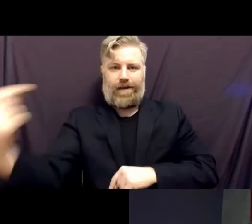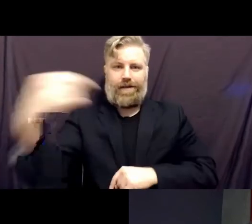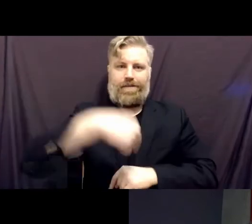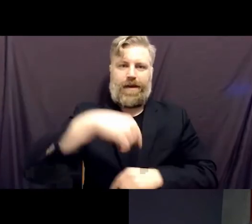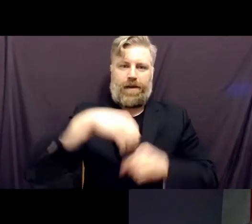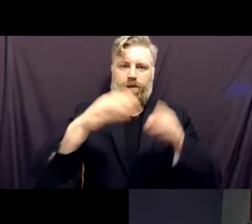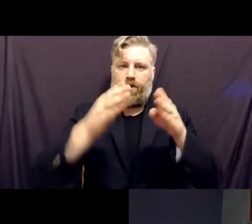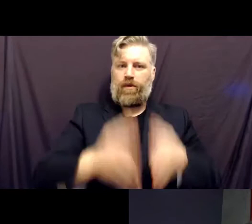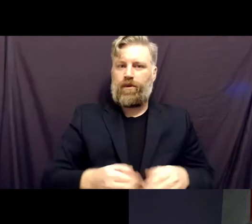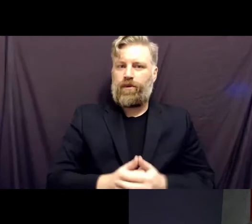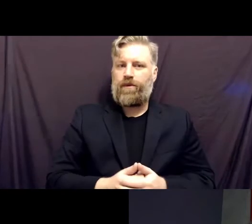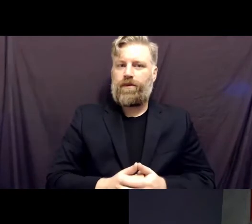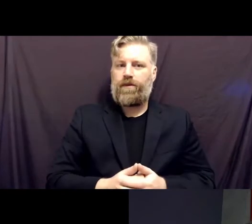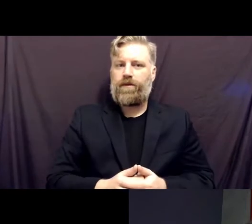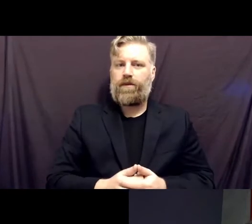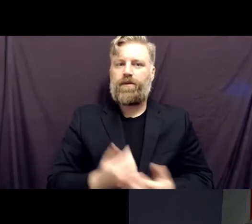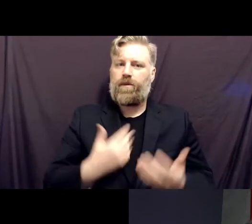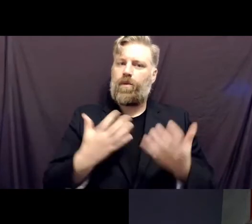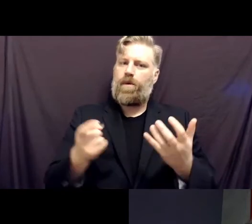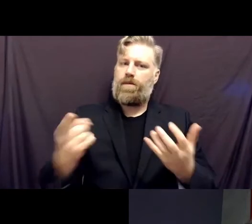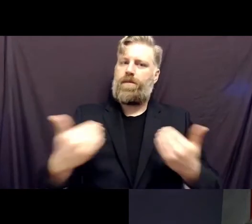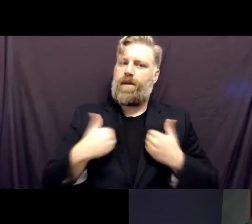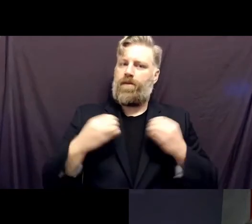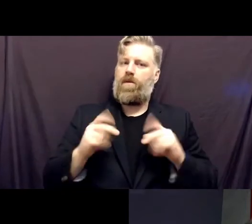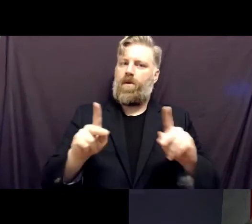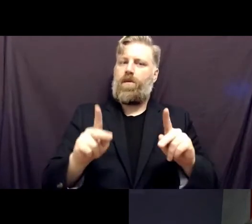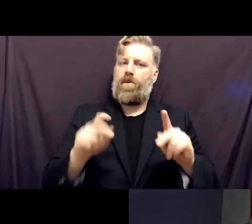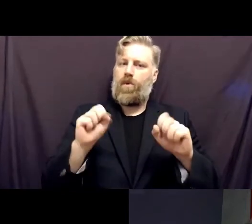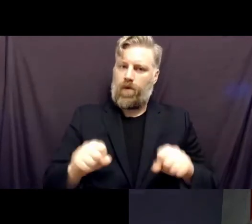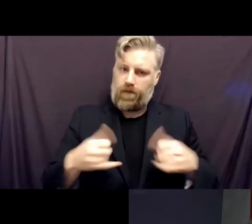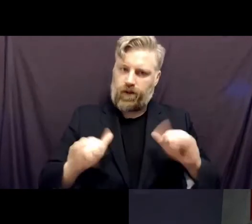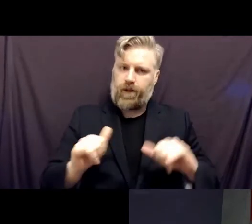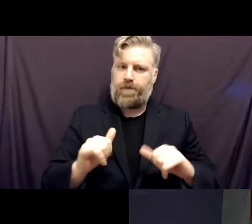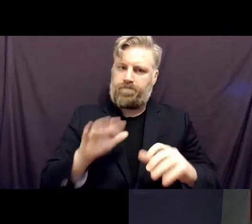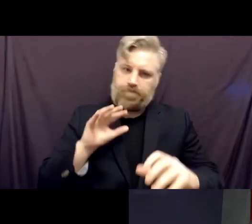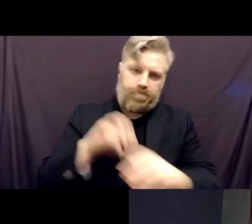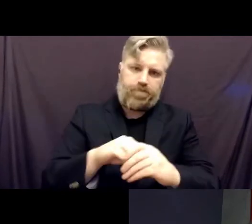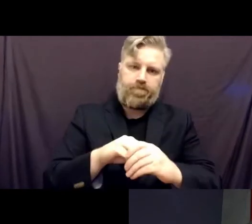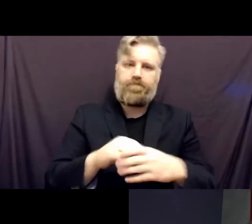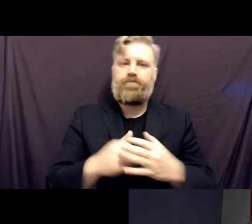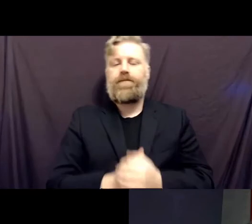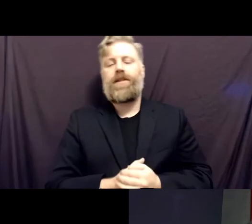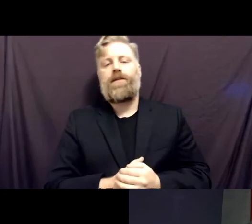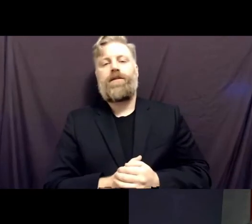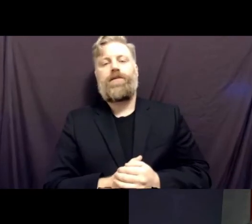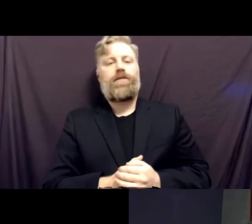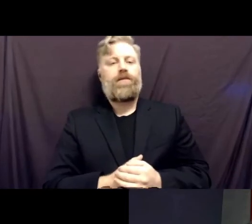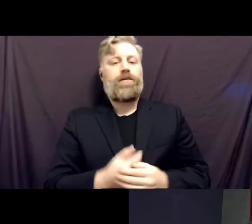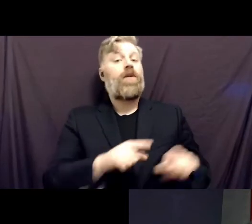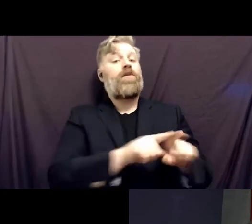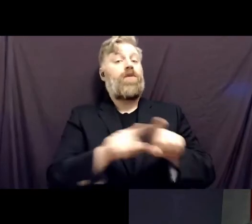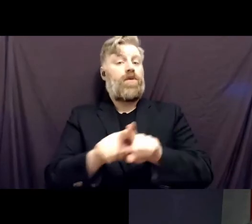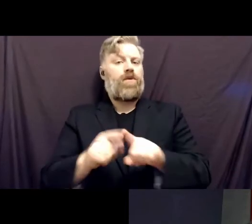to actively participate. We will also use new implemented